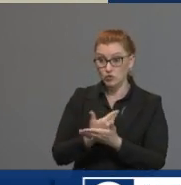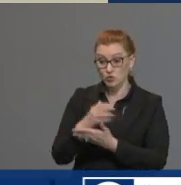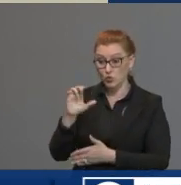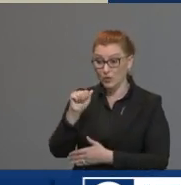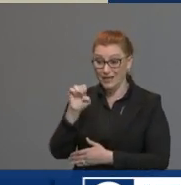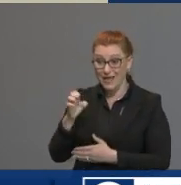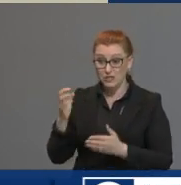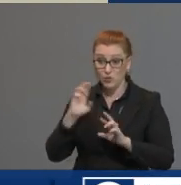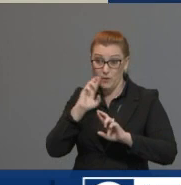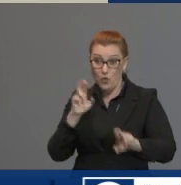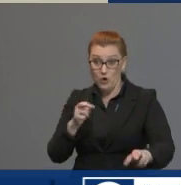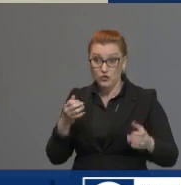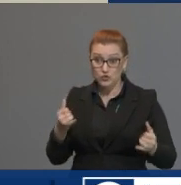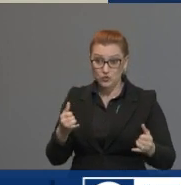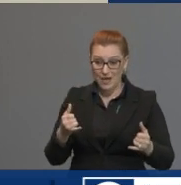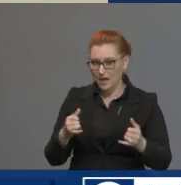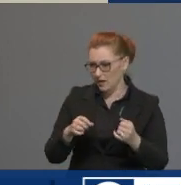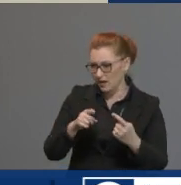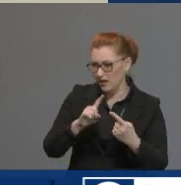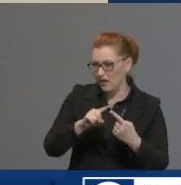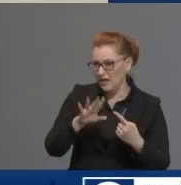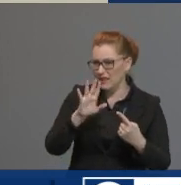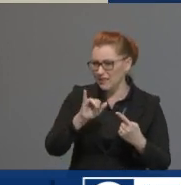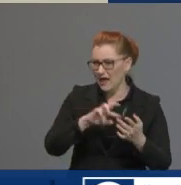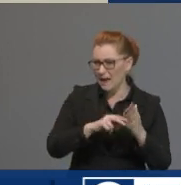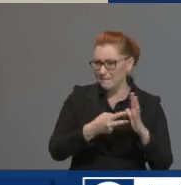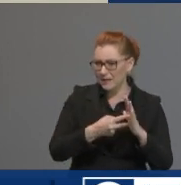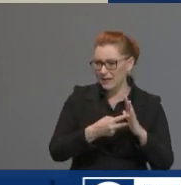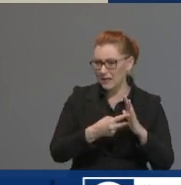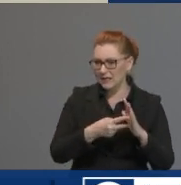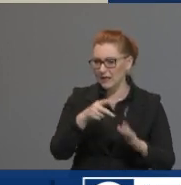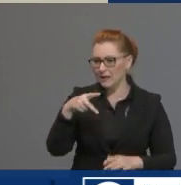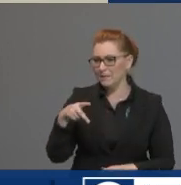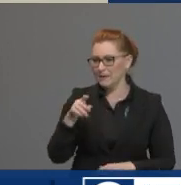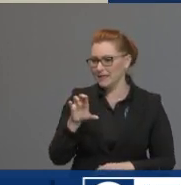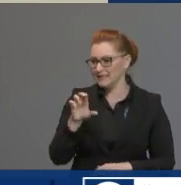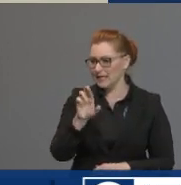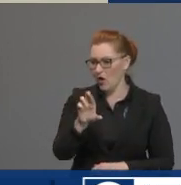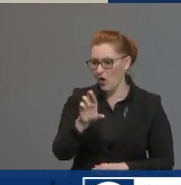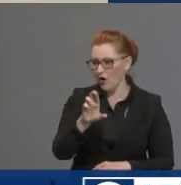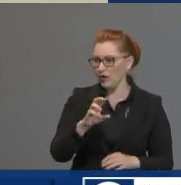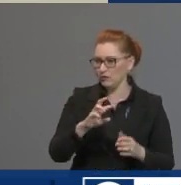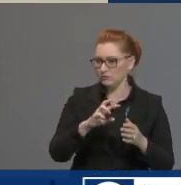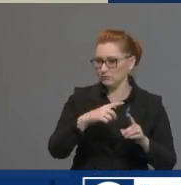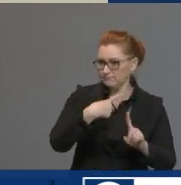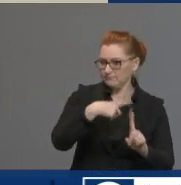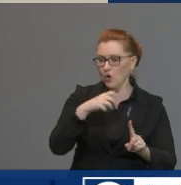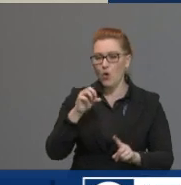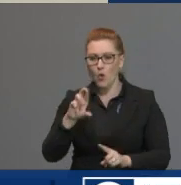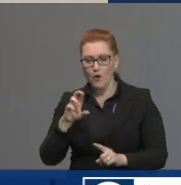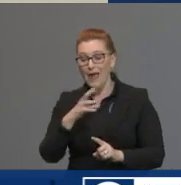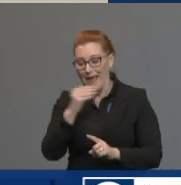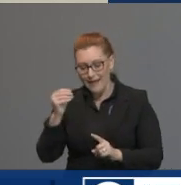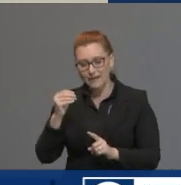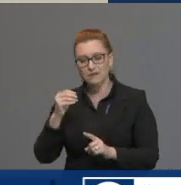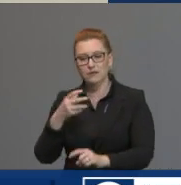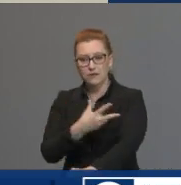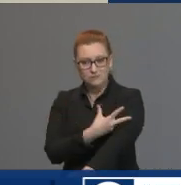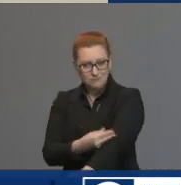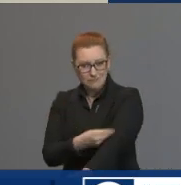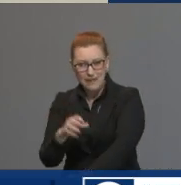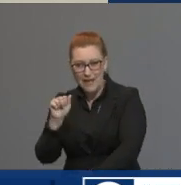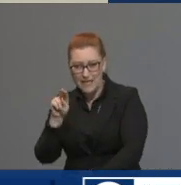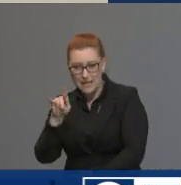cases reported today. First, is that a combination of both PCR cases and serology tests, or just